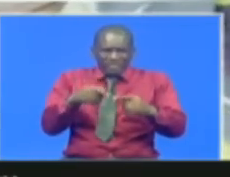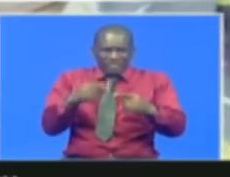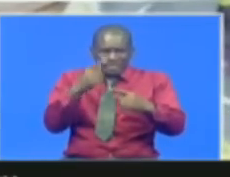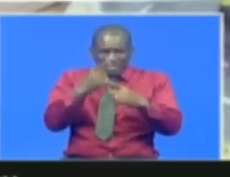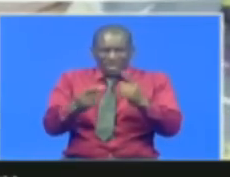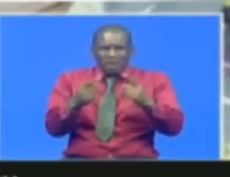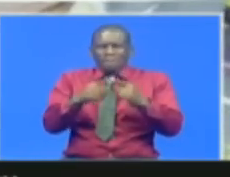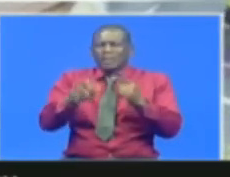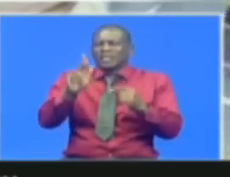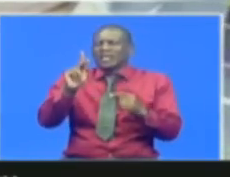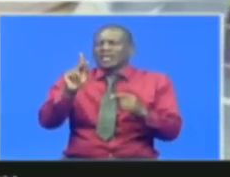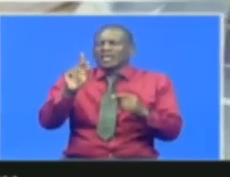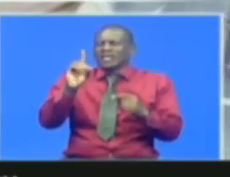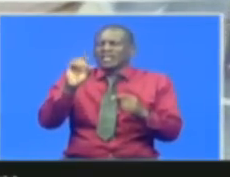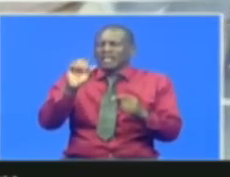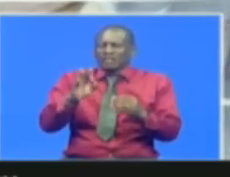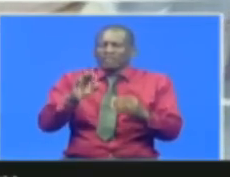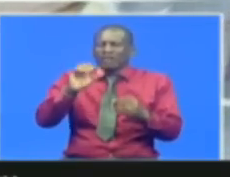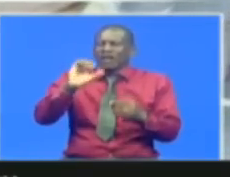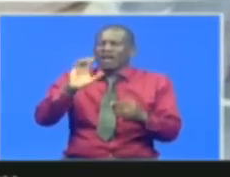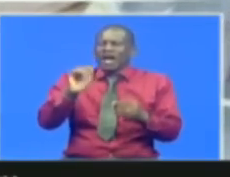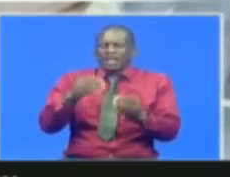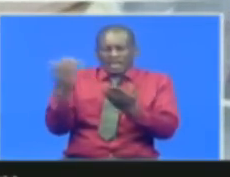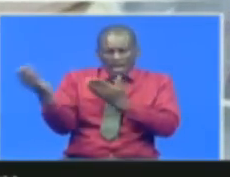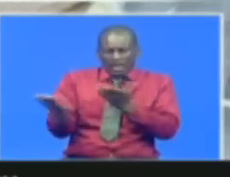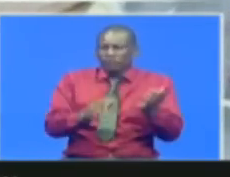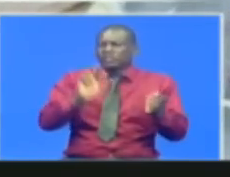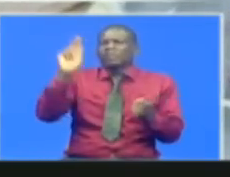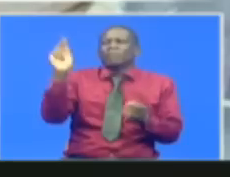the KDF Act also allows the President